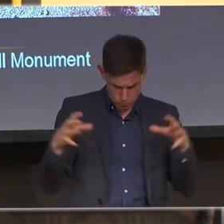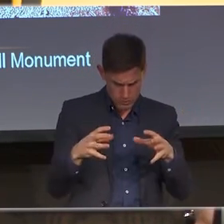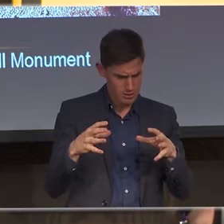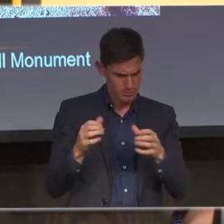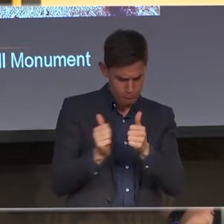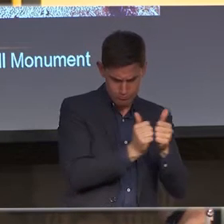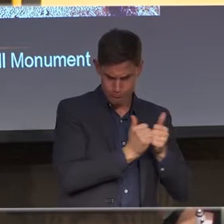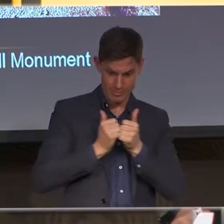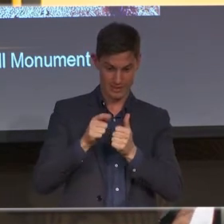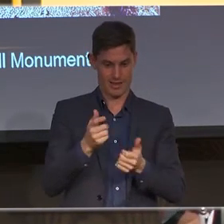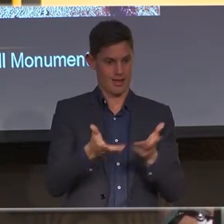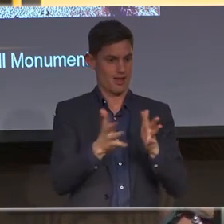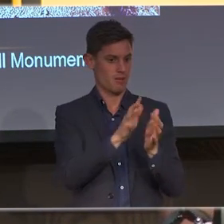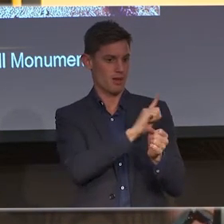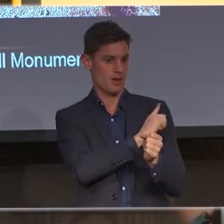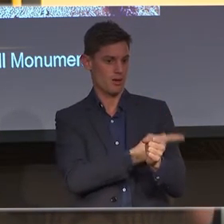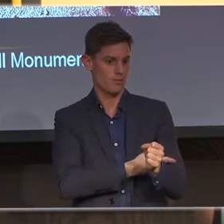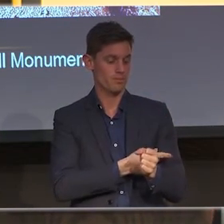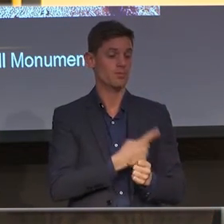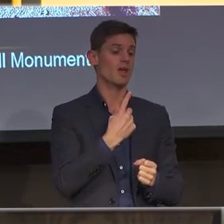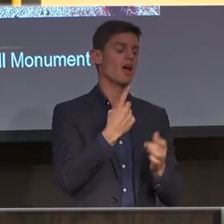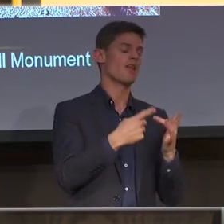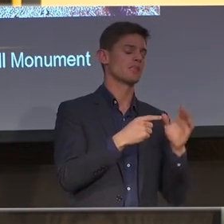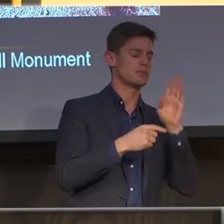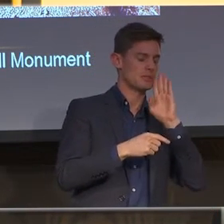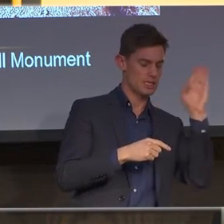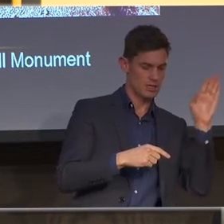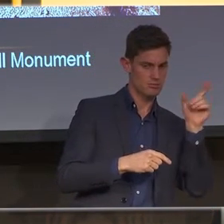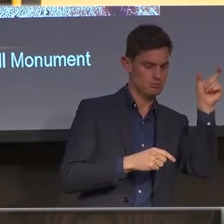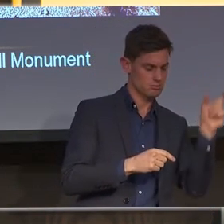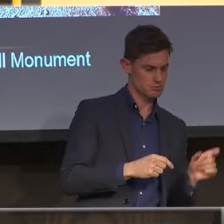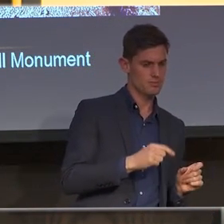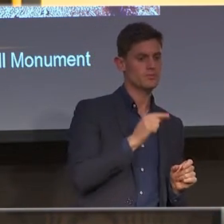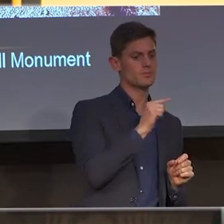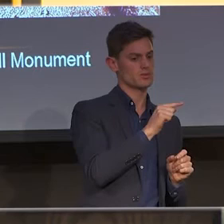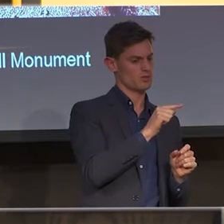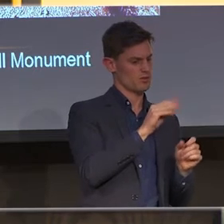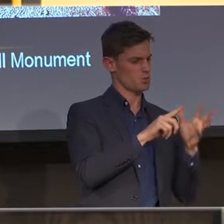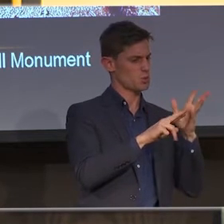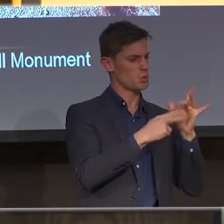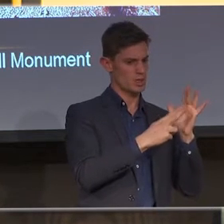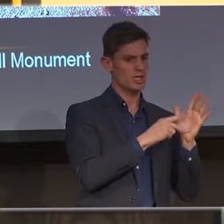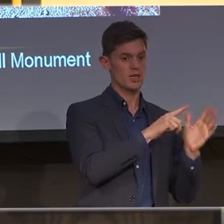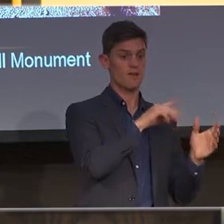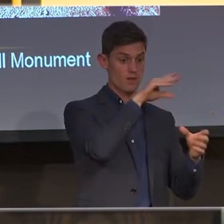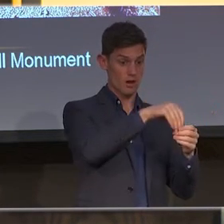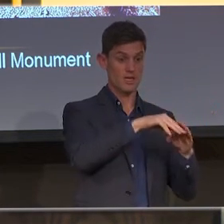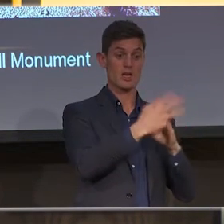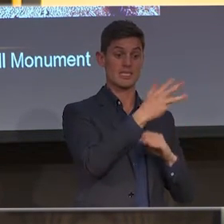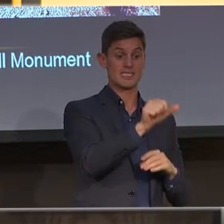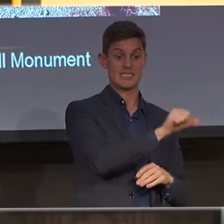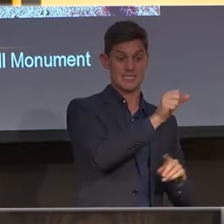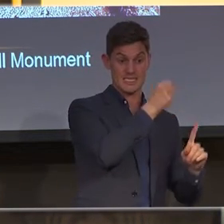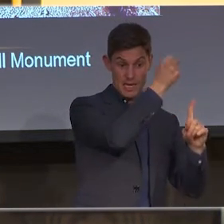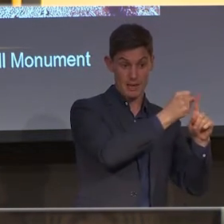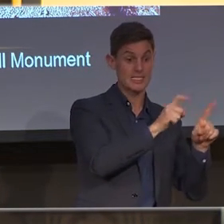can do it. Another speaker, Jack Phillips of the Waterside Workers Union, who was involved in the Aboriginal Rights Campaign in 1966,